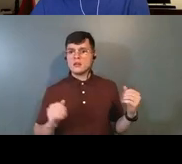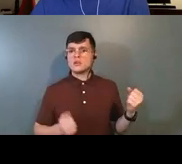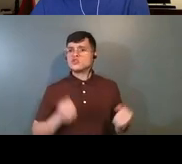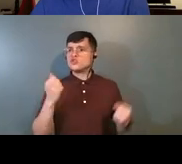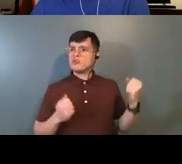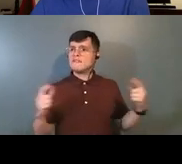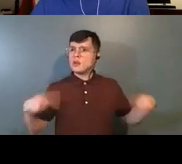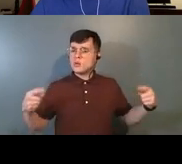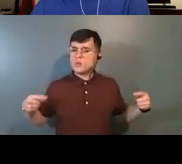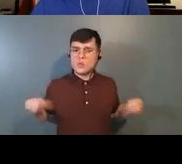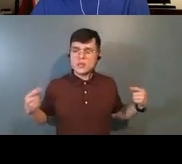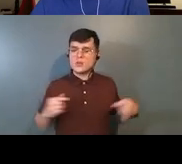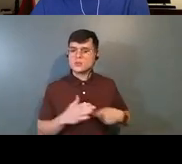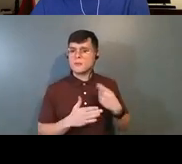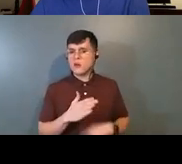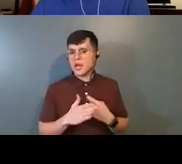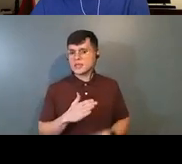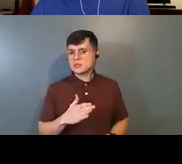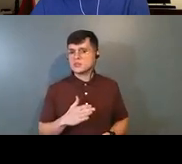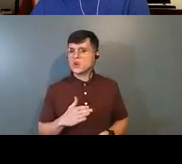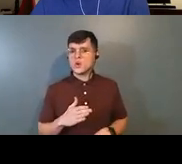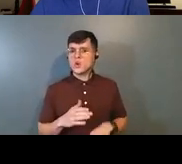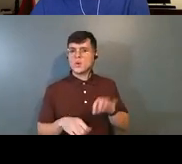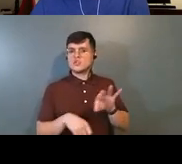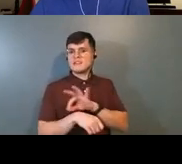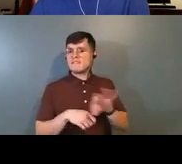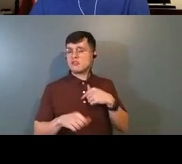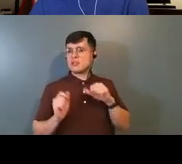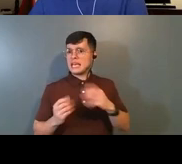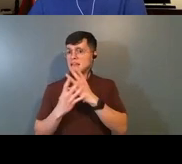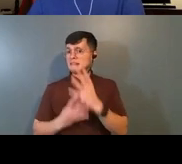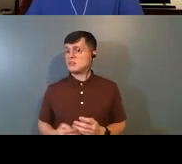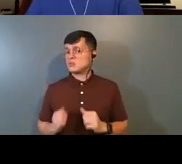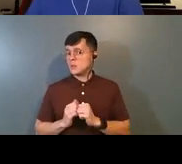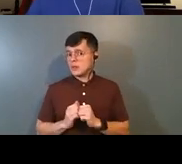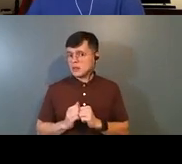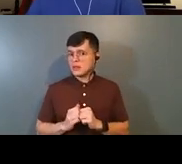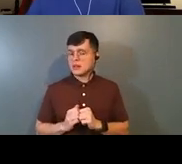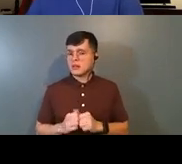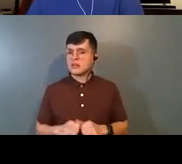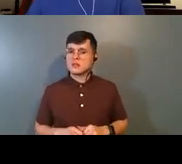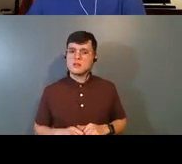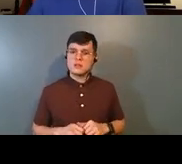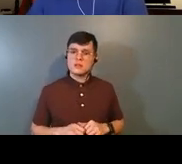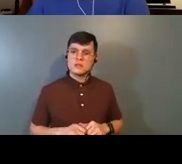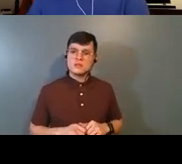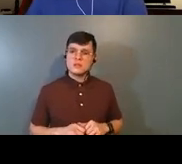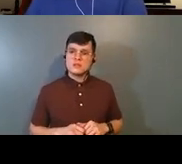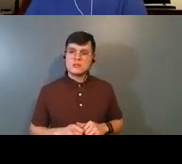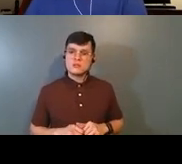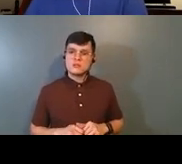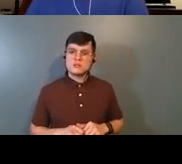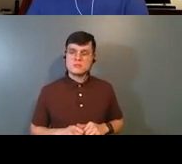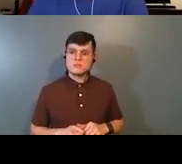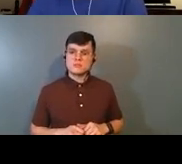Price heading level 3. Price. So just factors that I can filter with. Your site deserves the best filtering heading level 2.